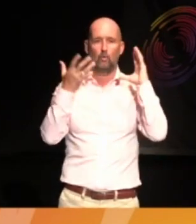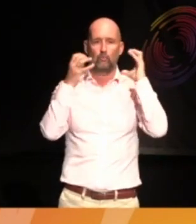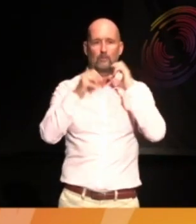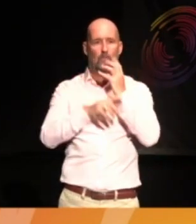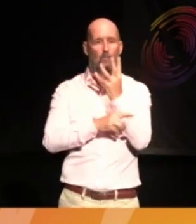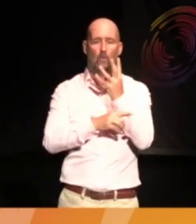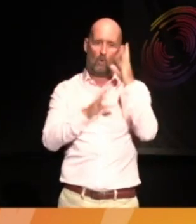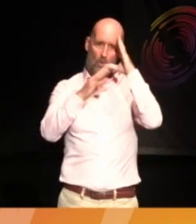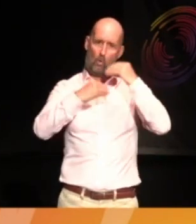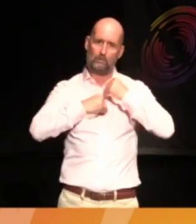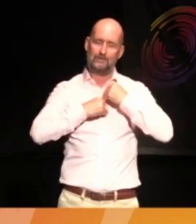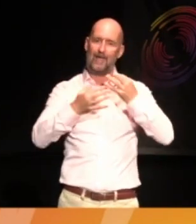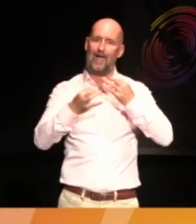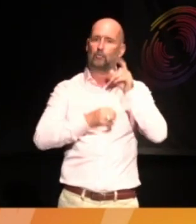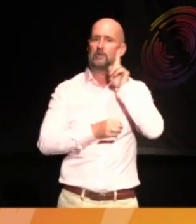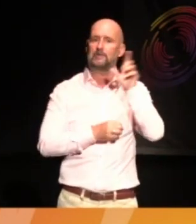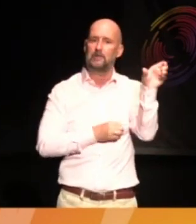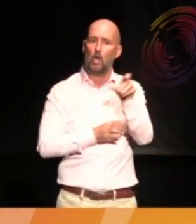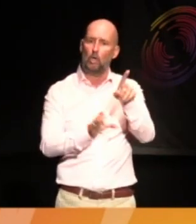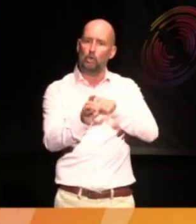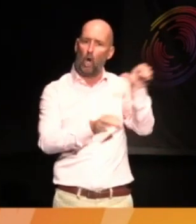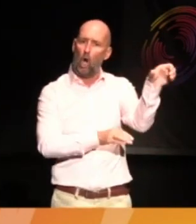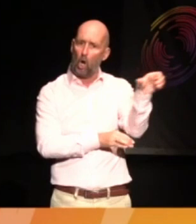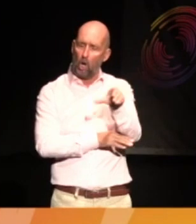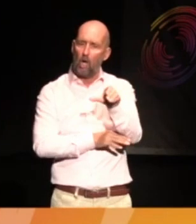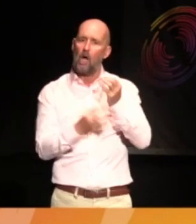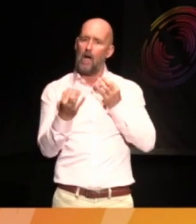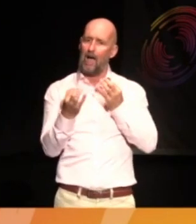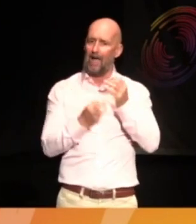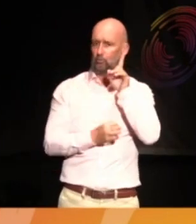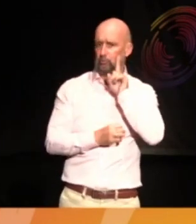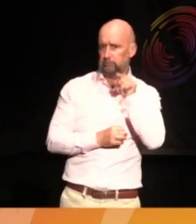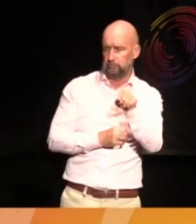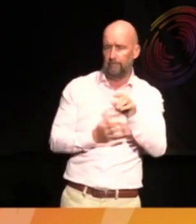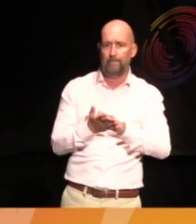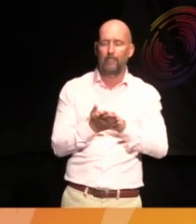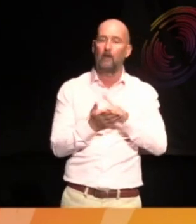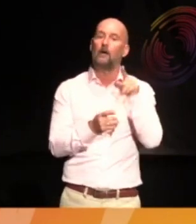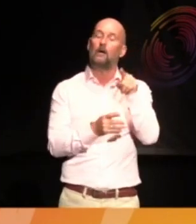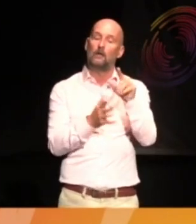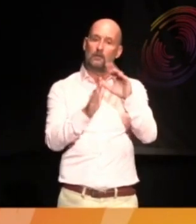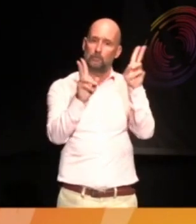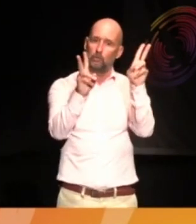actress, quite a young actress, and it was about an autistic